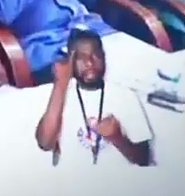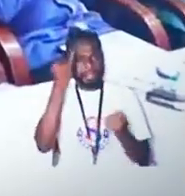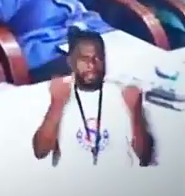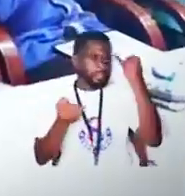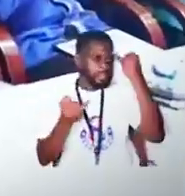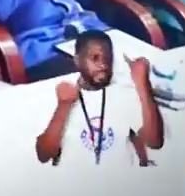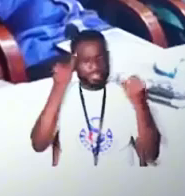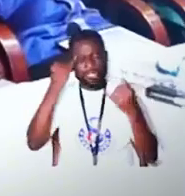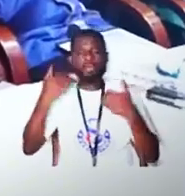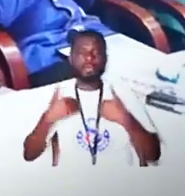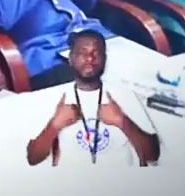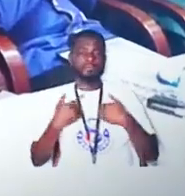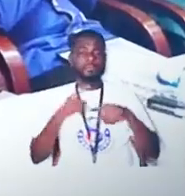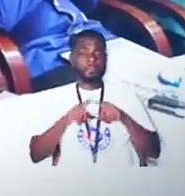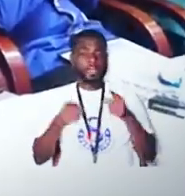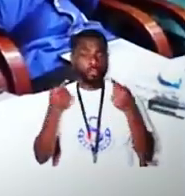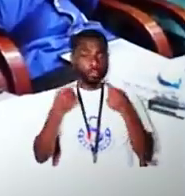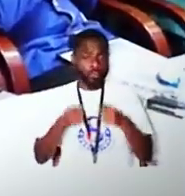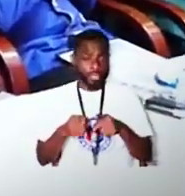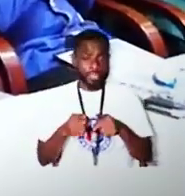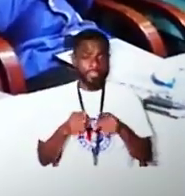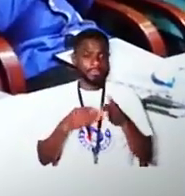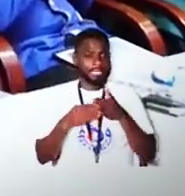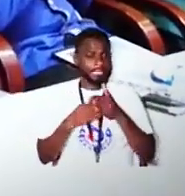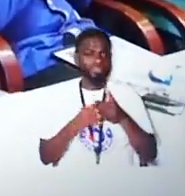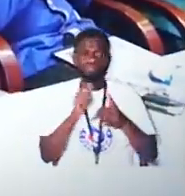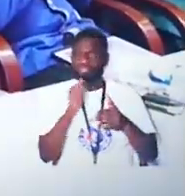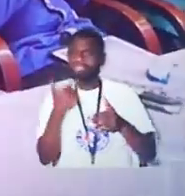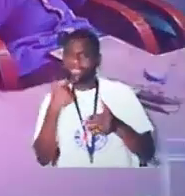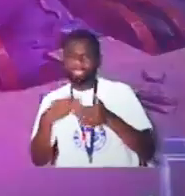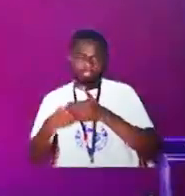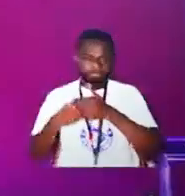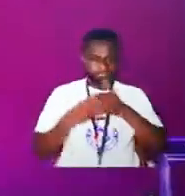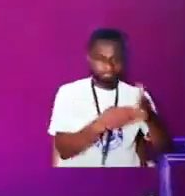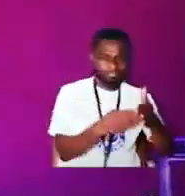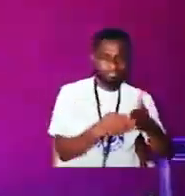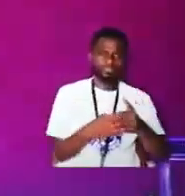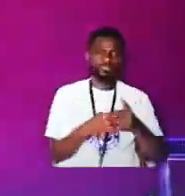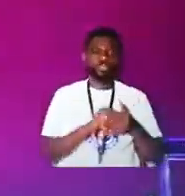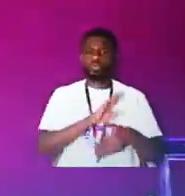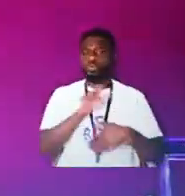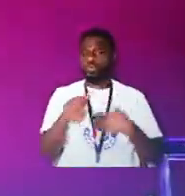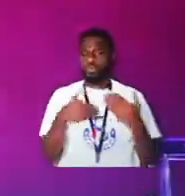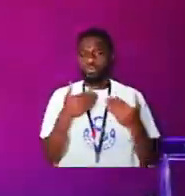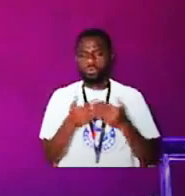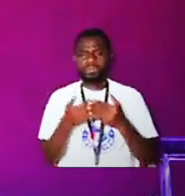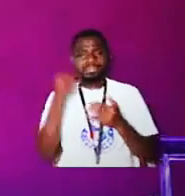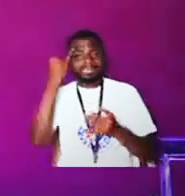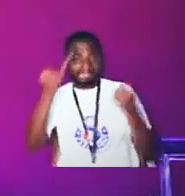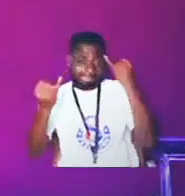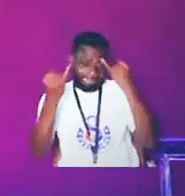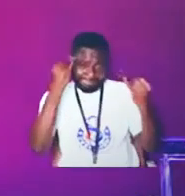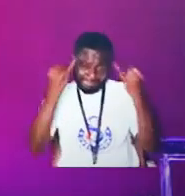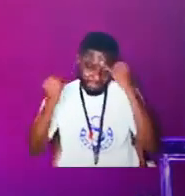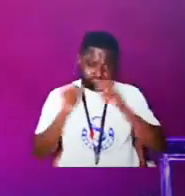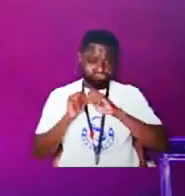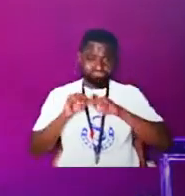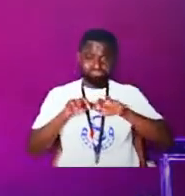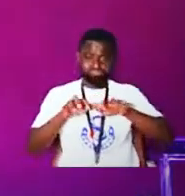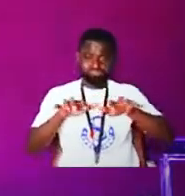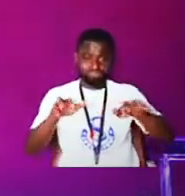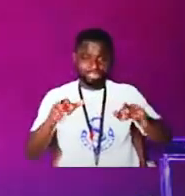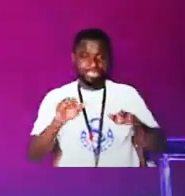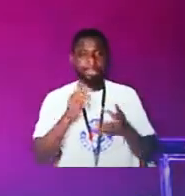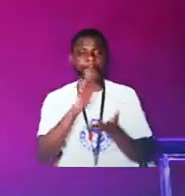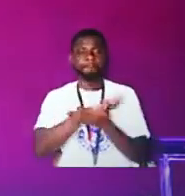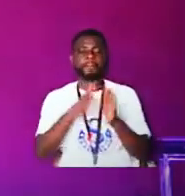when a leader is not directing us to where the things should go, all of us will come on with our opinions, and that is what we mean by